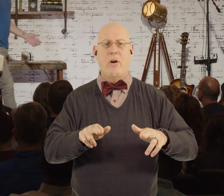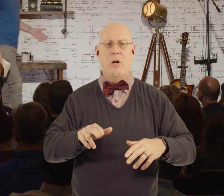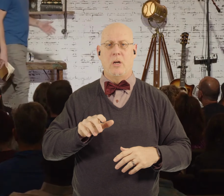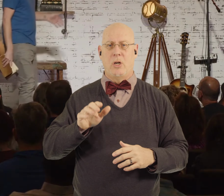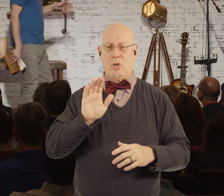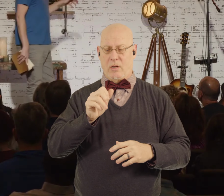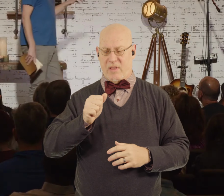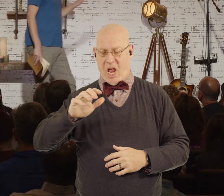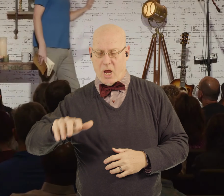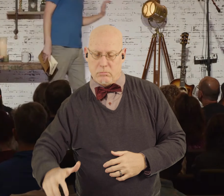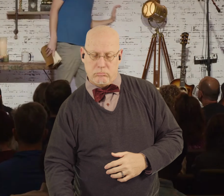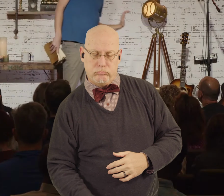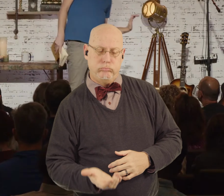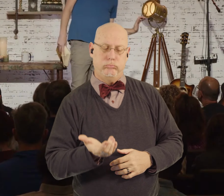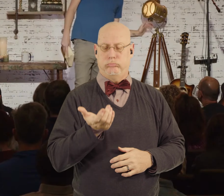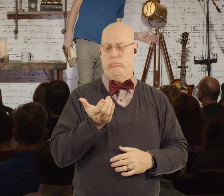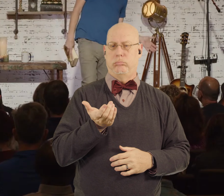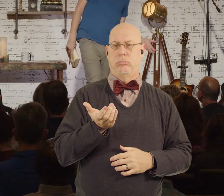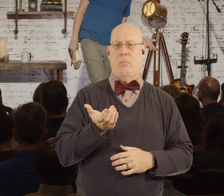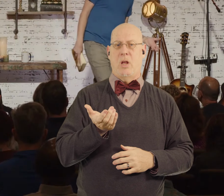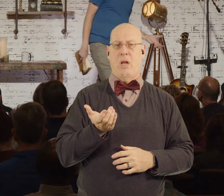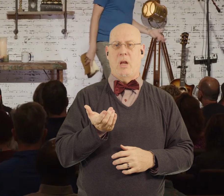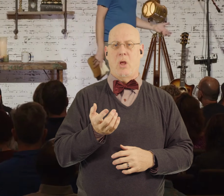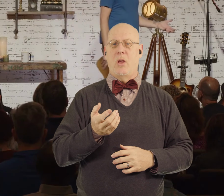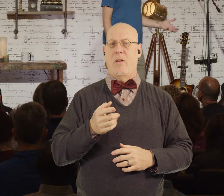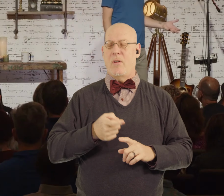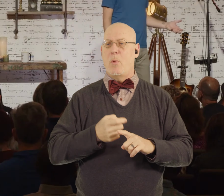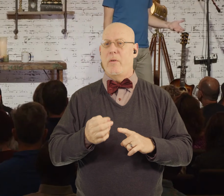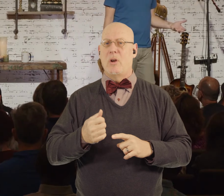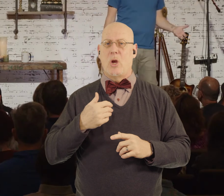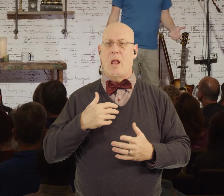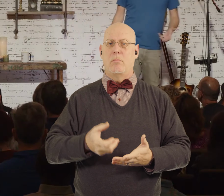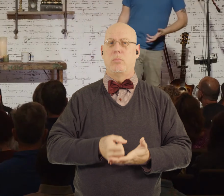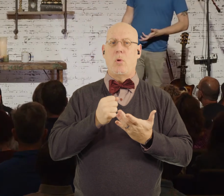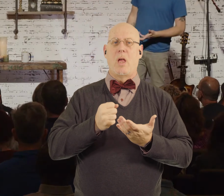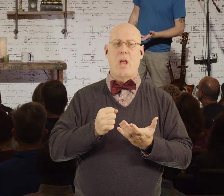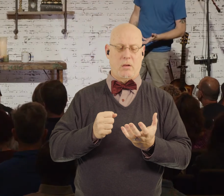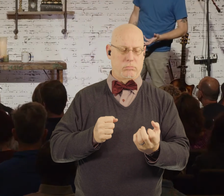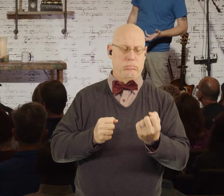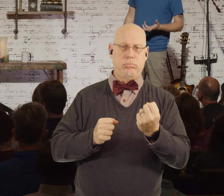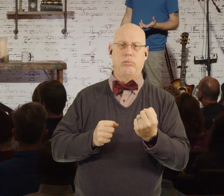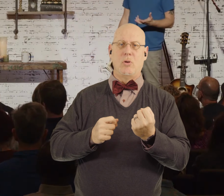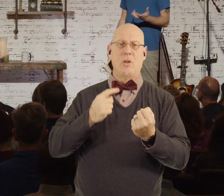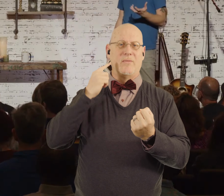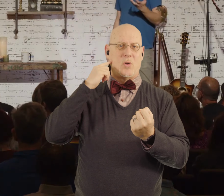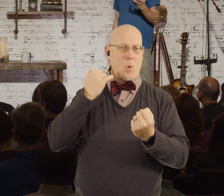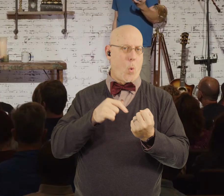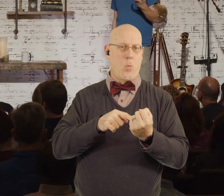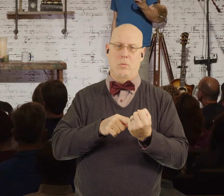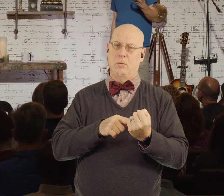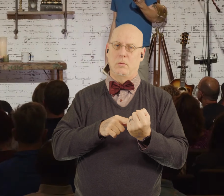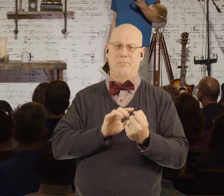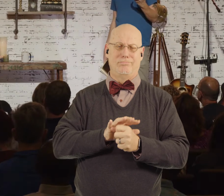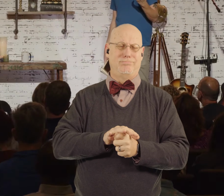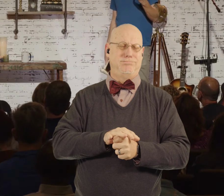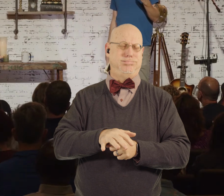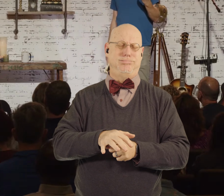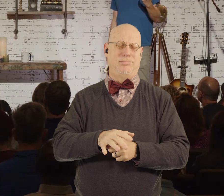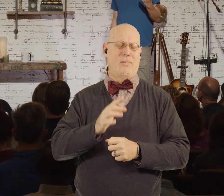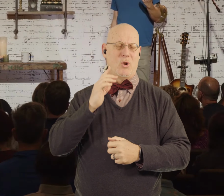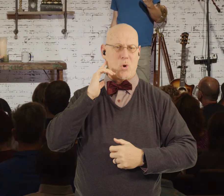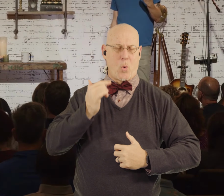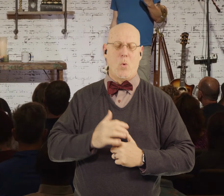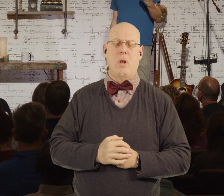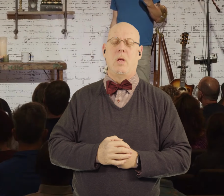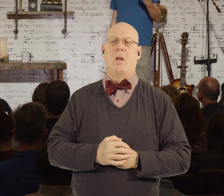Pactolus and you could just dip your hand into the waters, and from the riverbed you could draw up a fistful of